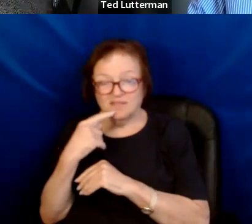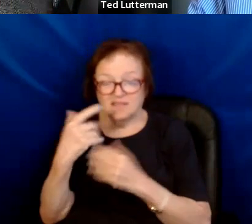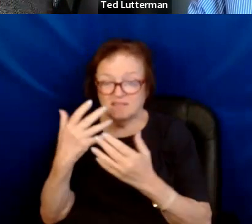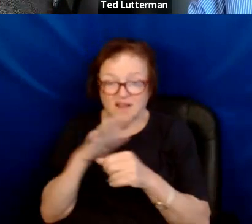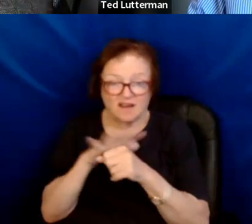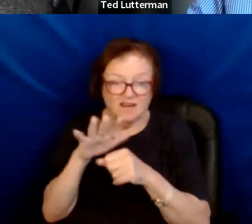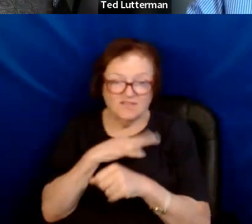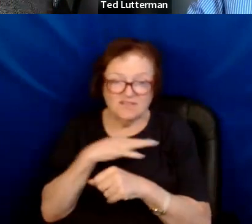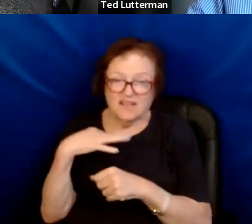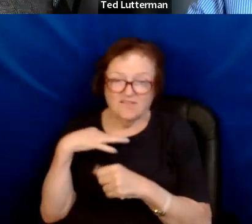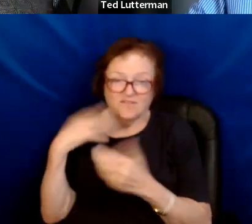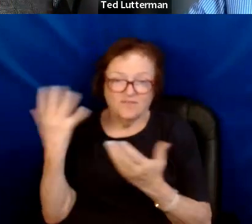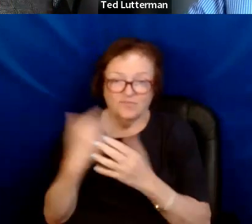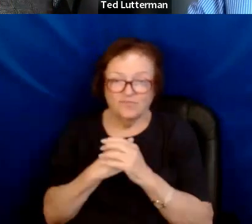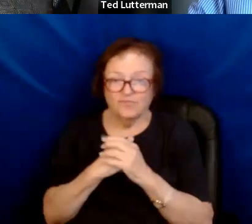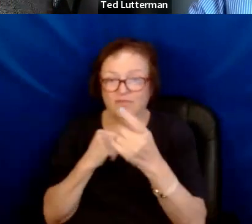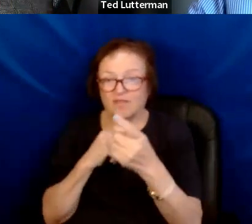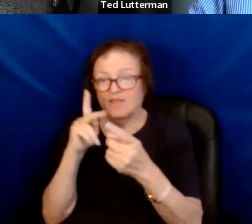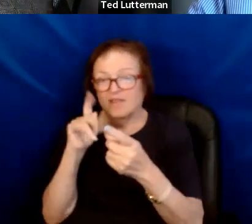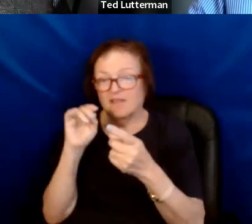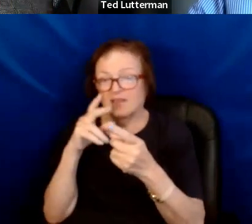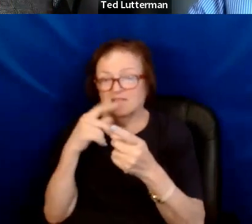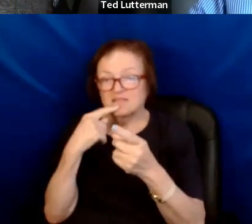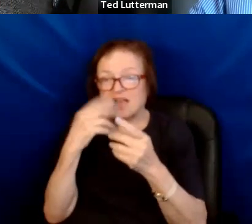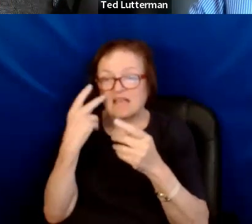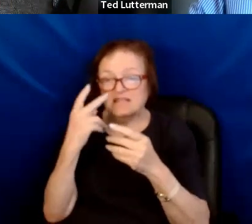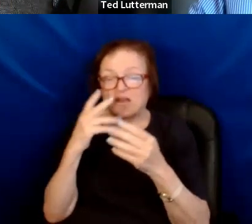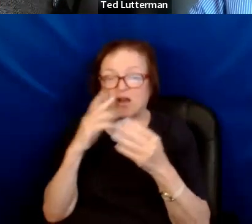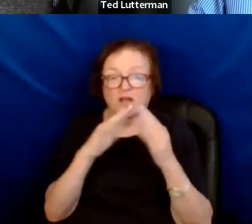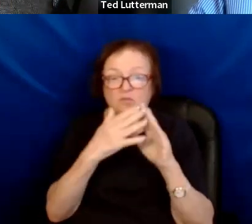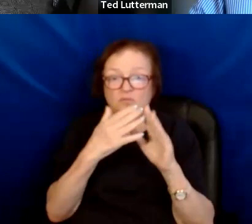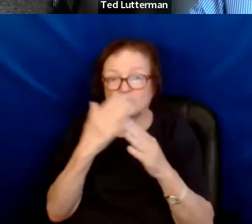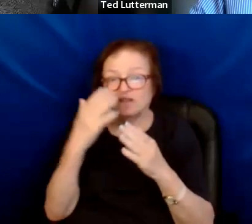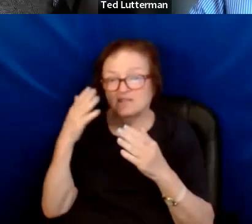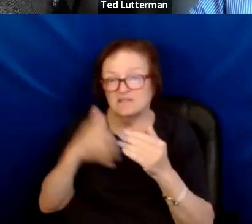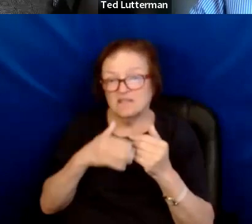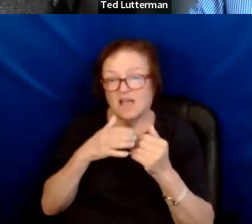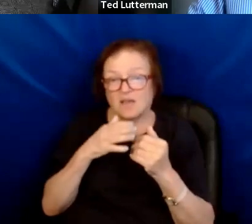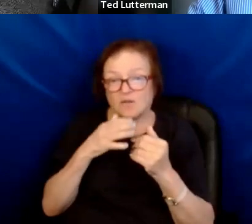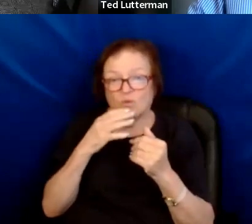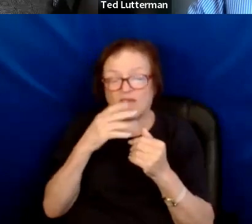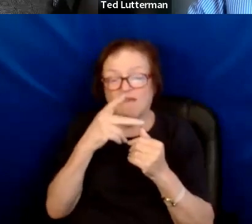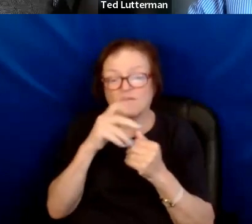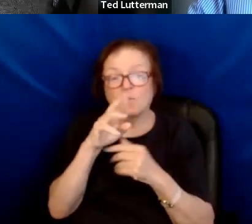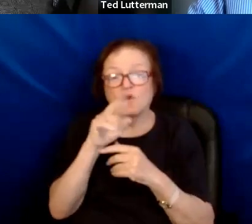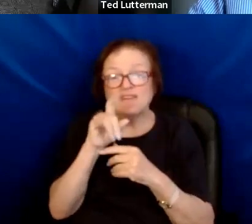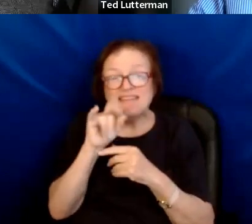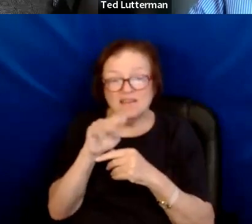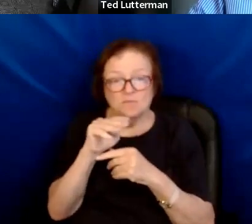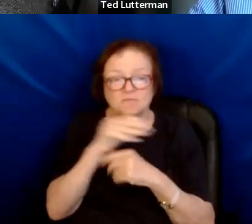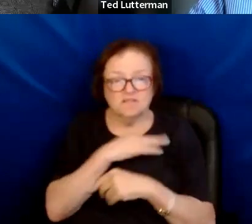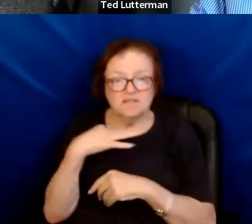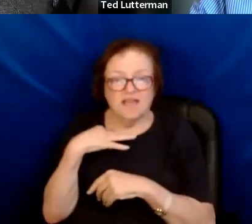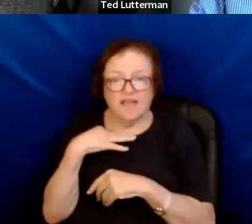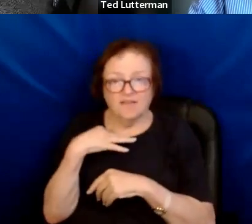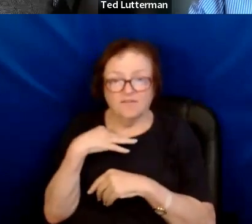And then we also have, I see the problem on the community side. We've got a big trend towards per diem staff. And